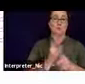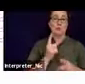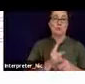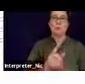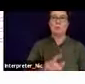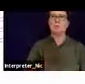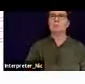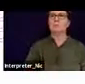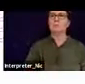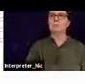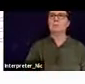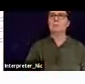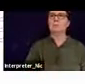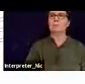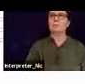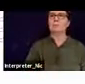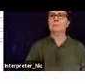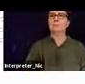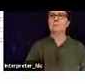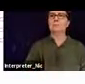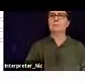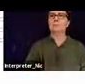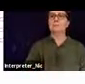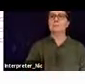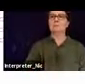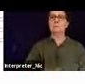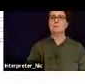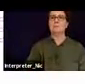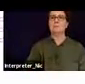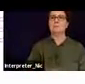And I just want to give a few examples. What on earth am I talking about here?